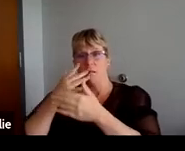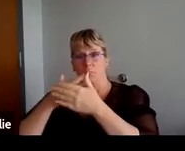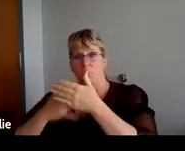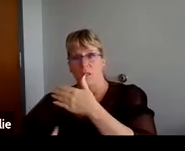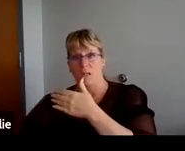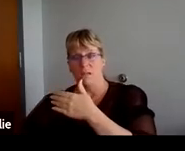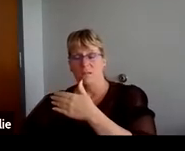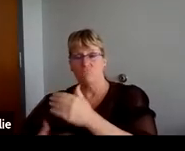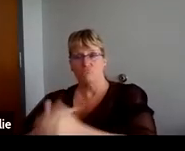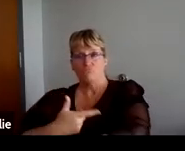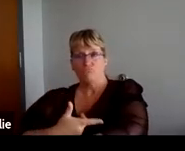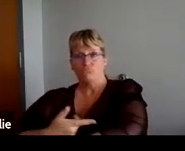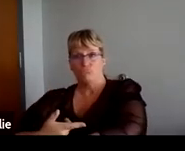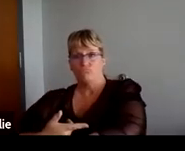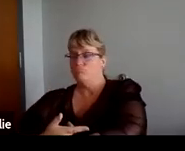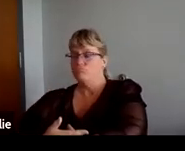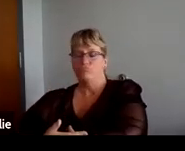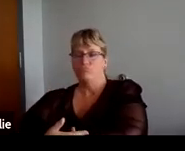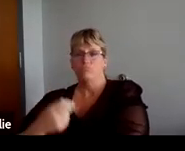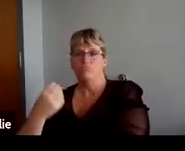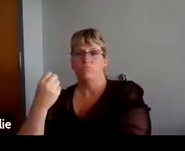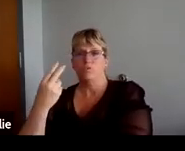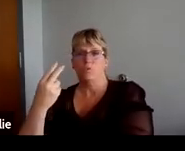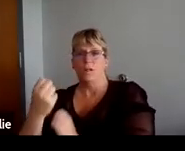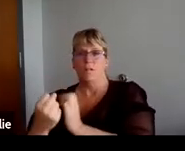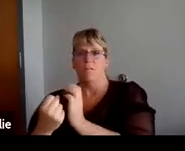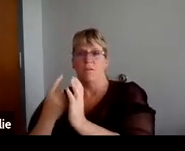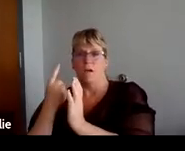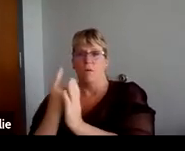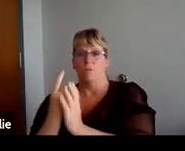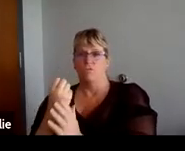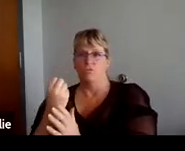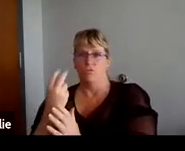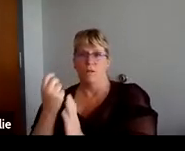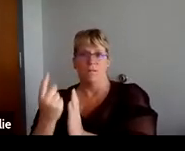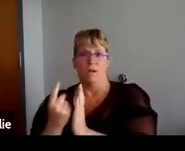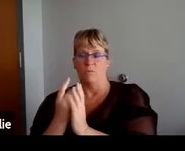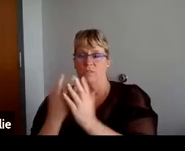draw, is only going to show up for about 12 hours.